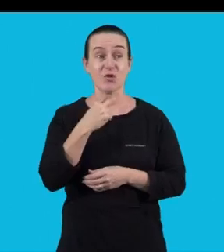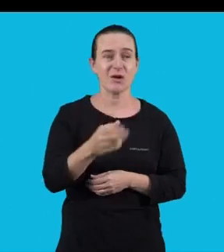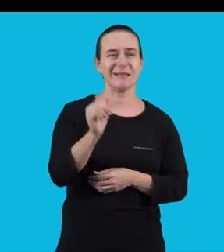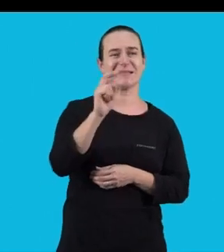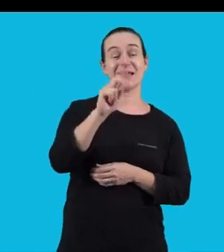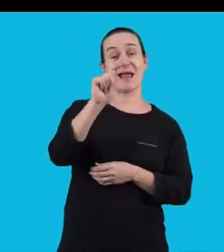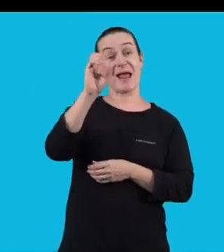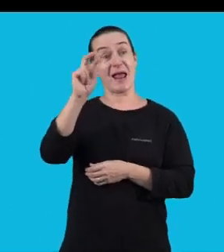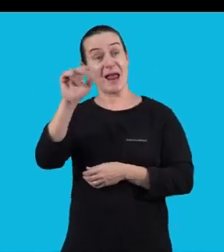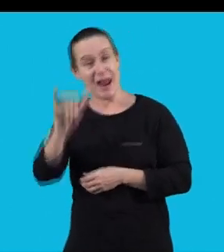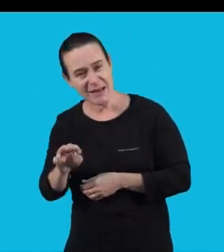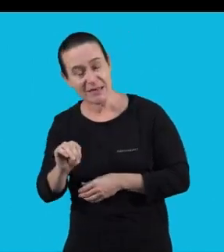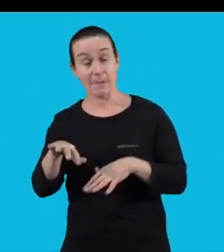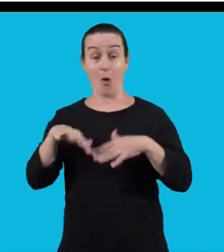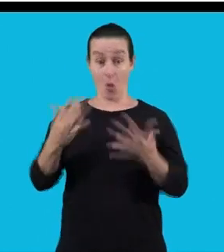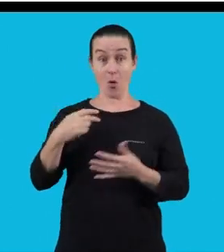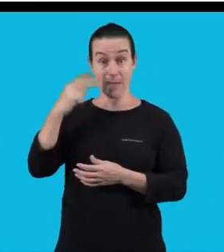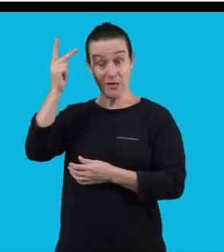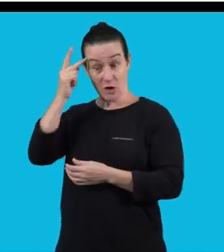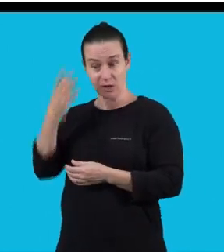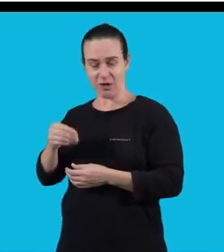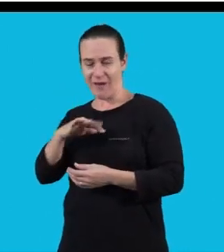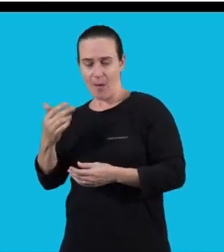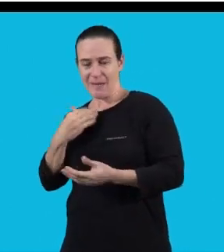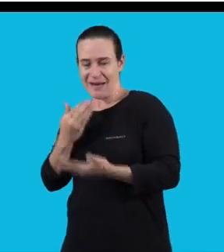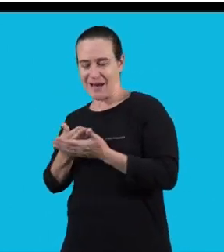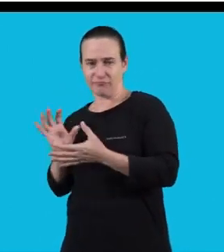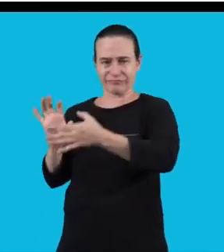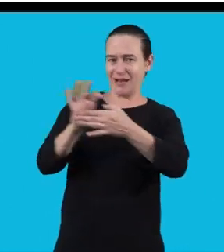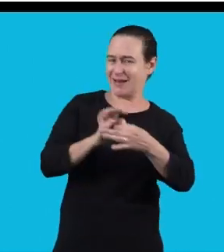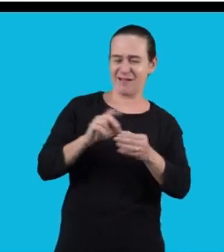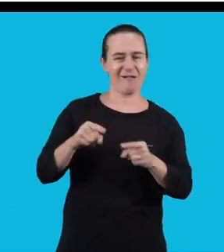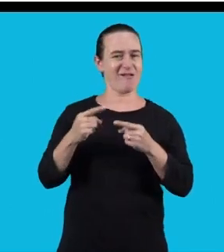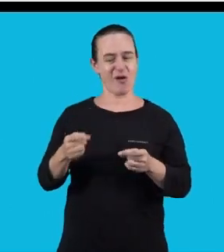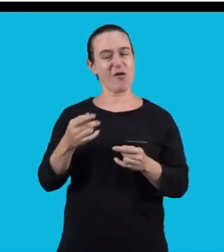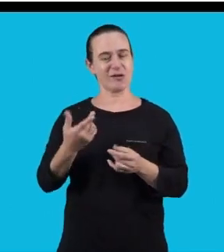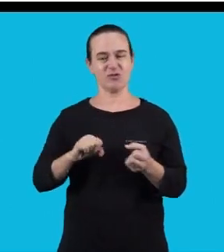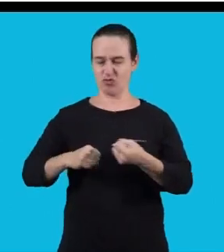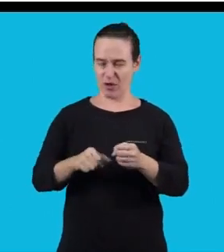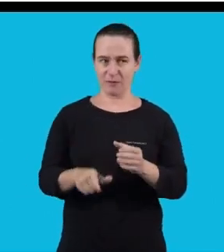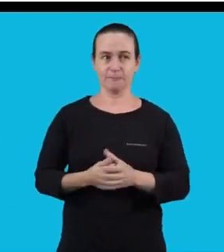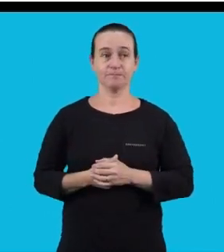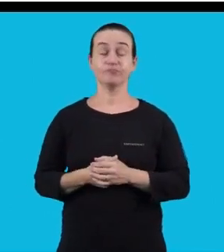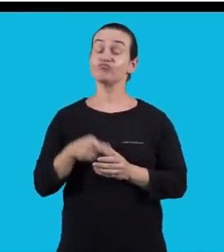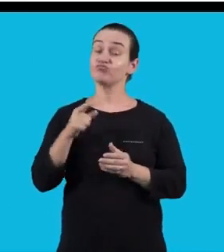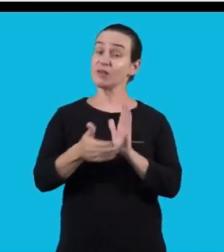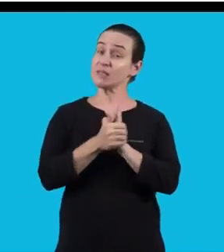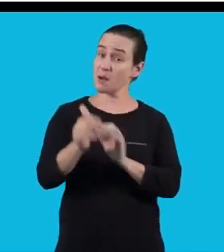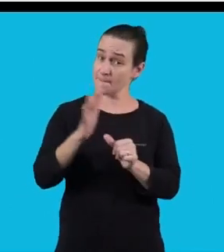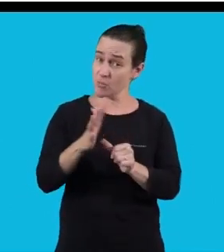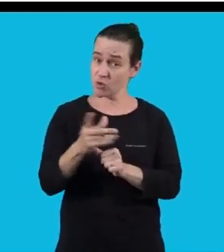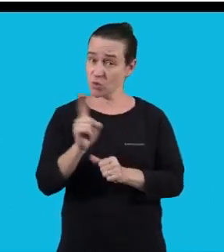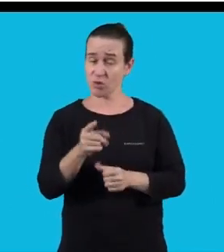applying knowledge to context. Exam writing competency skills that you will need: